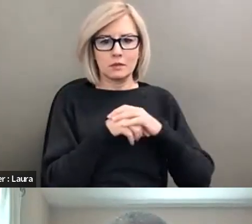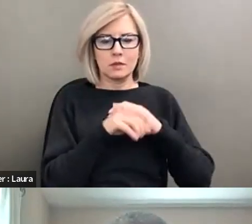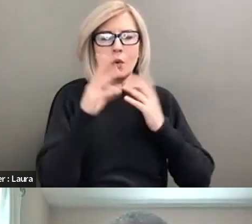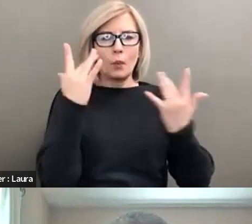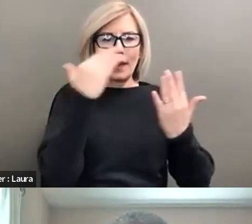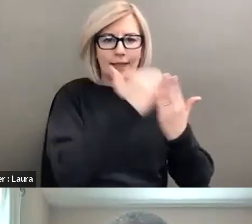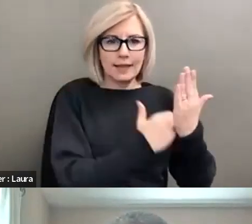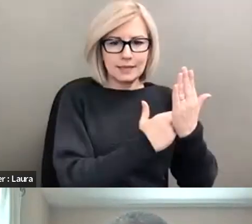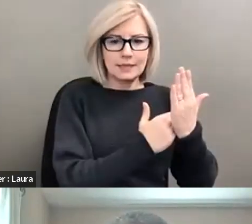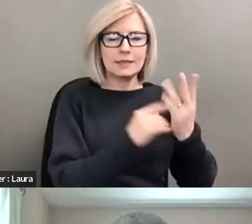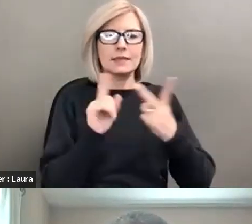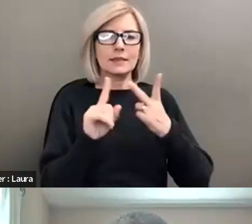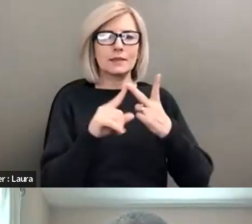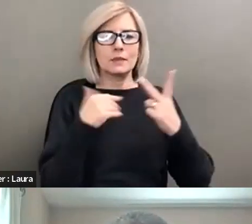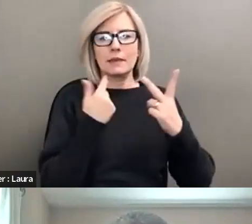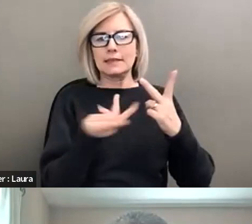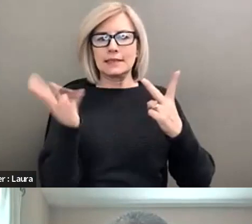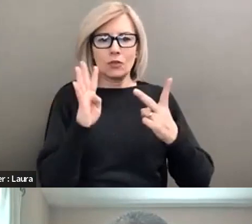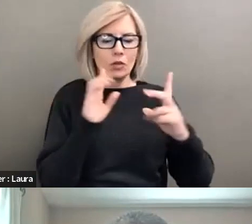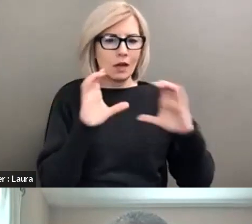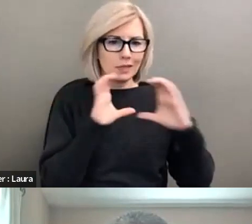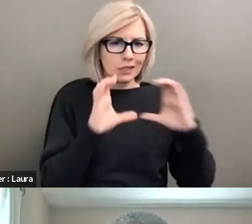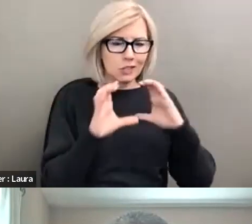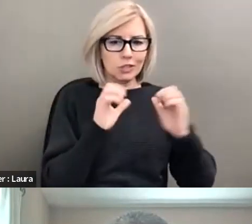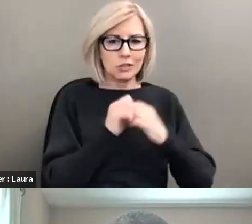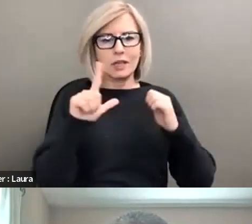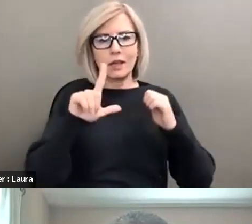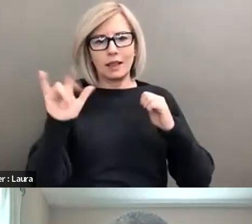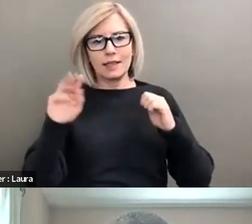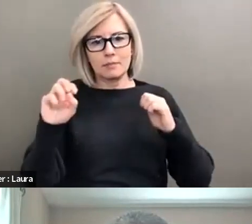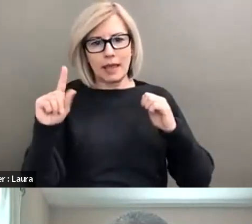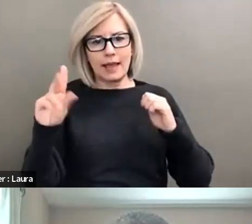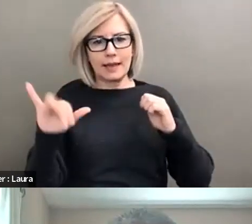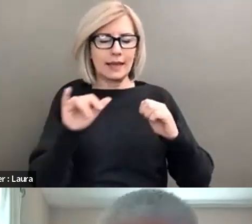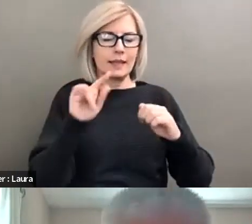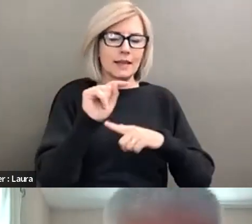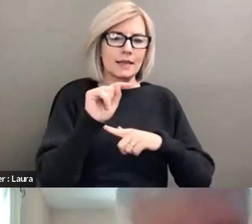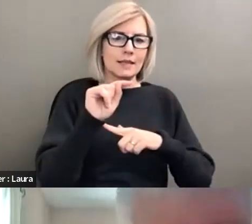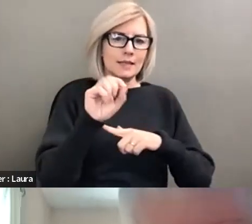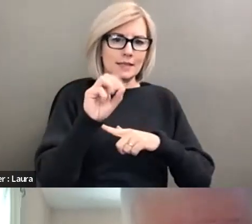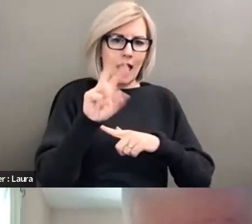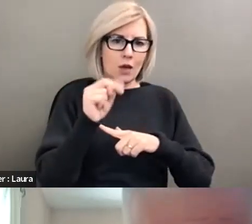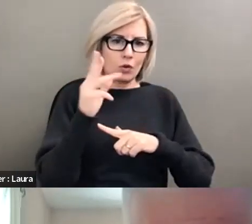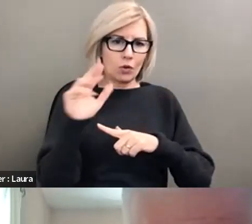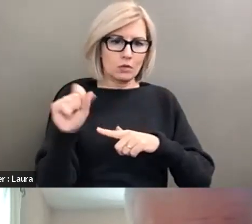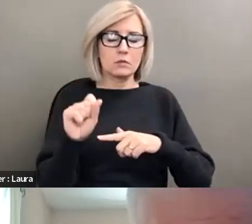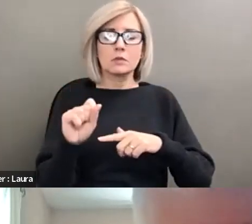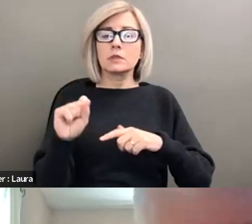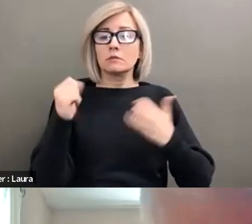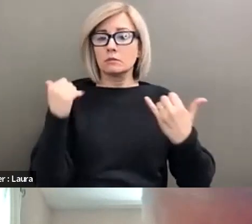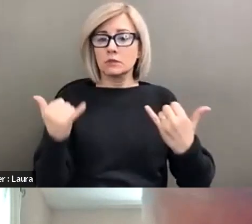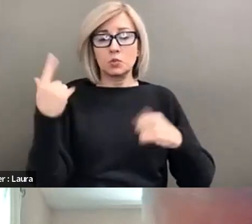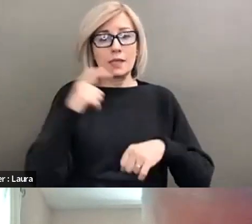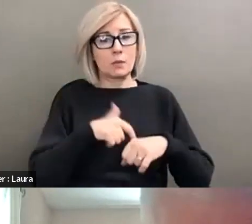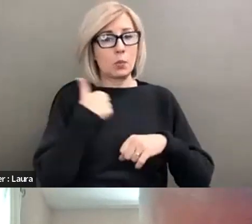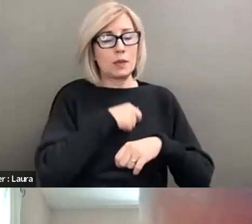also had several conversations with Liz Matney in the town halls. This is one time where we